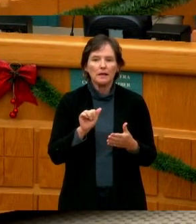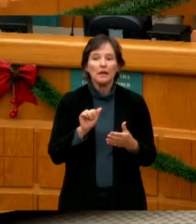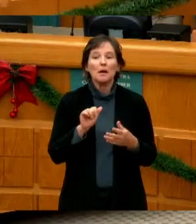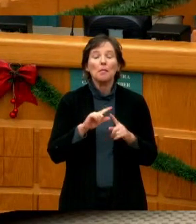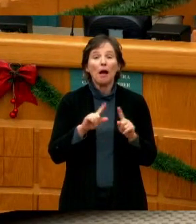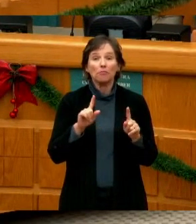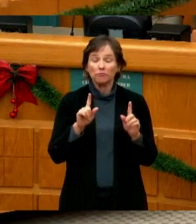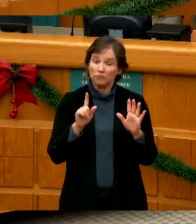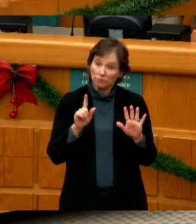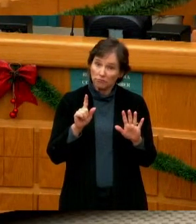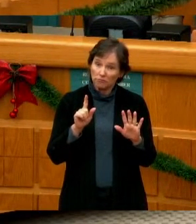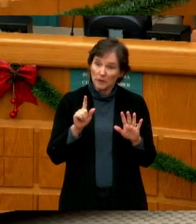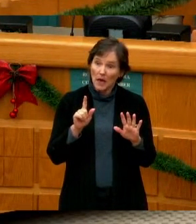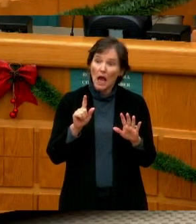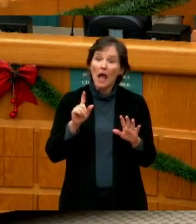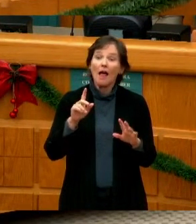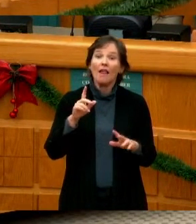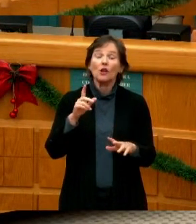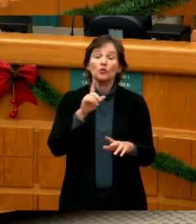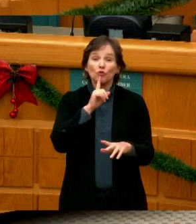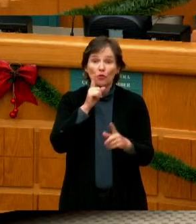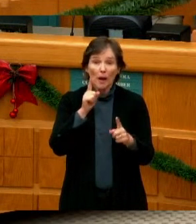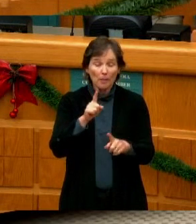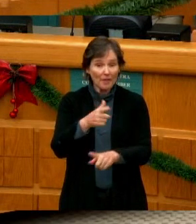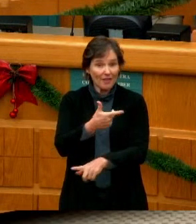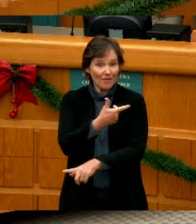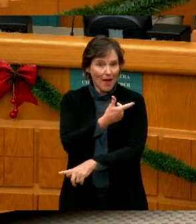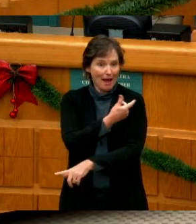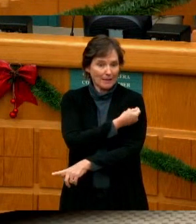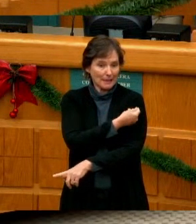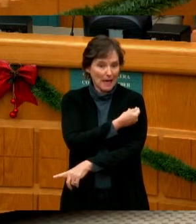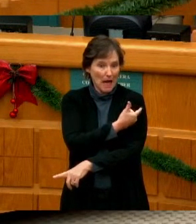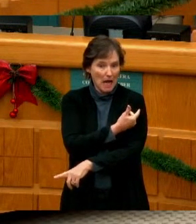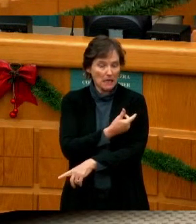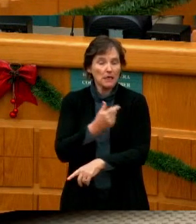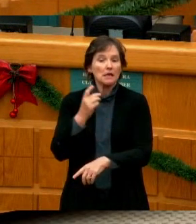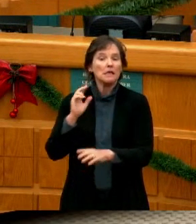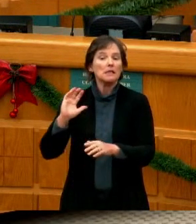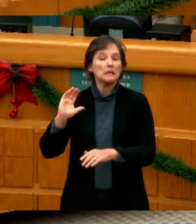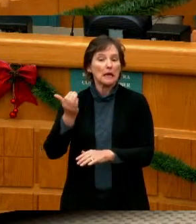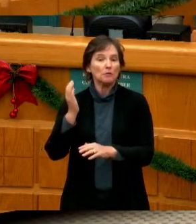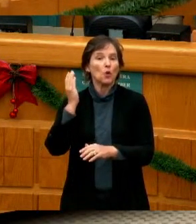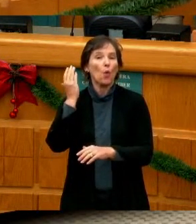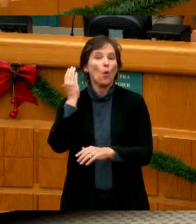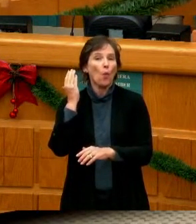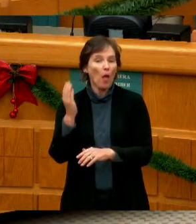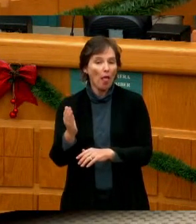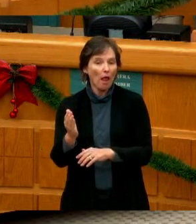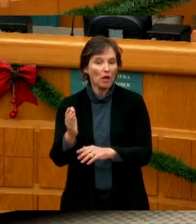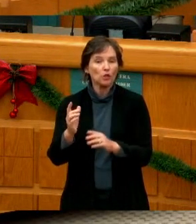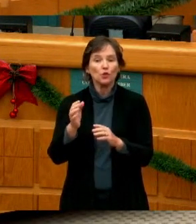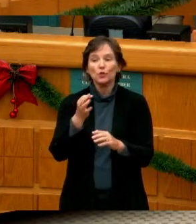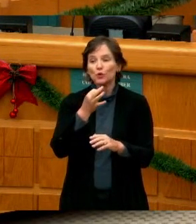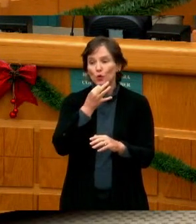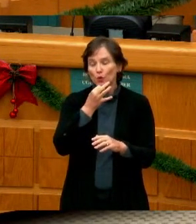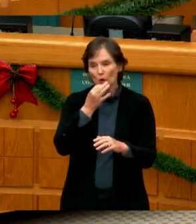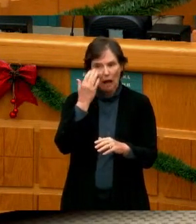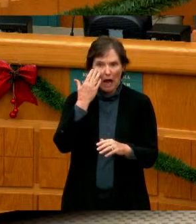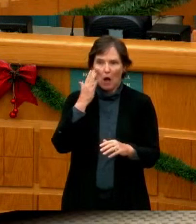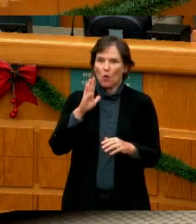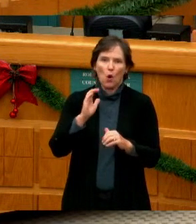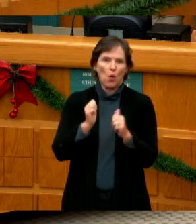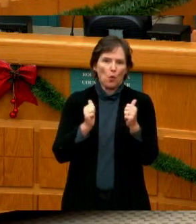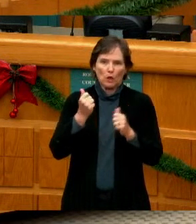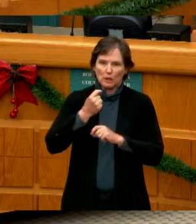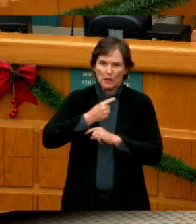that the vaccines look like they're in the process shortly now. I don't know